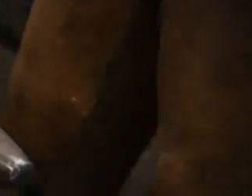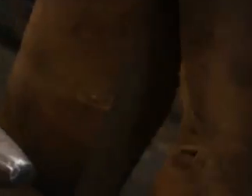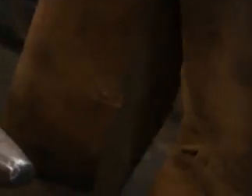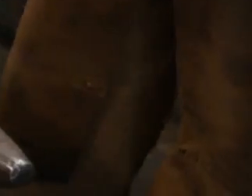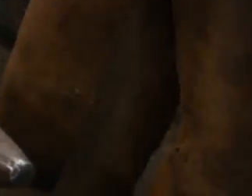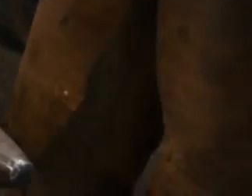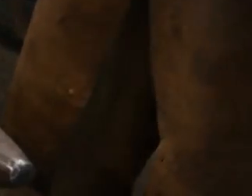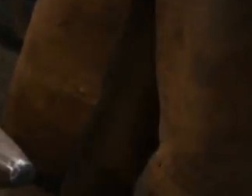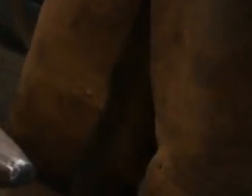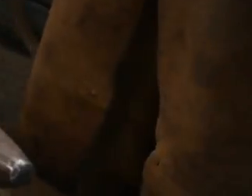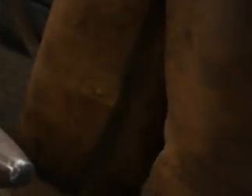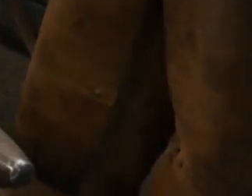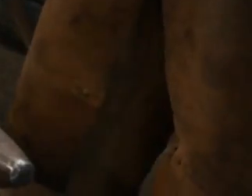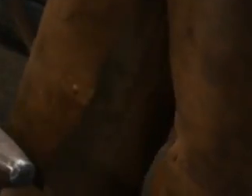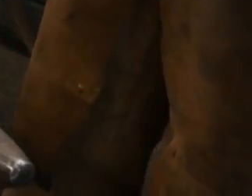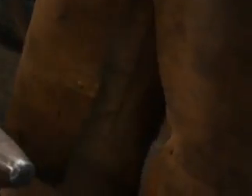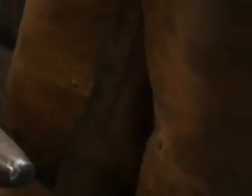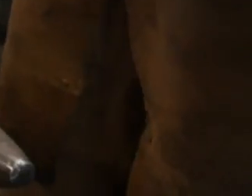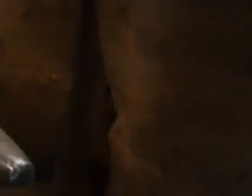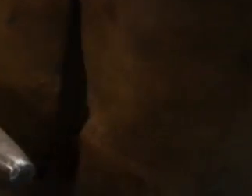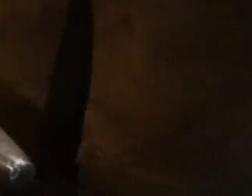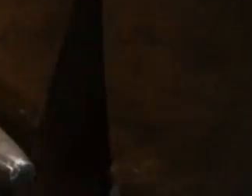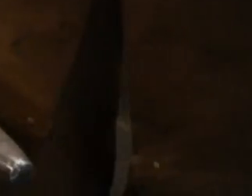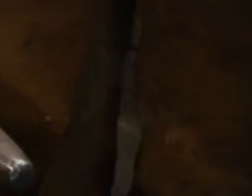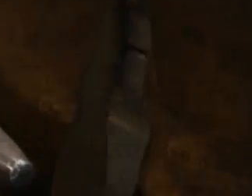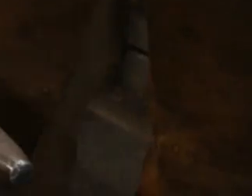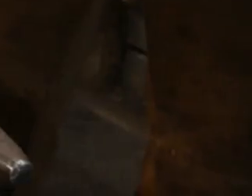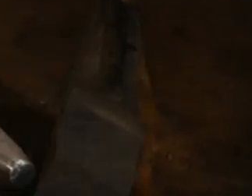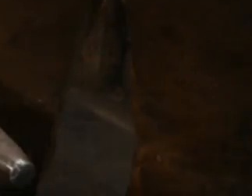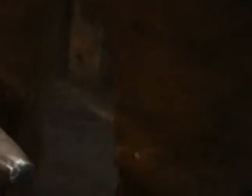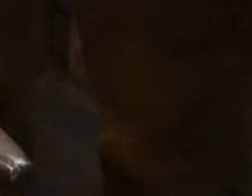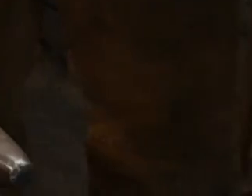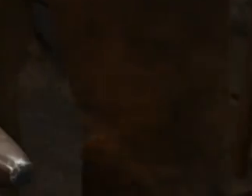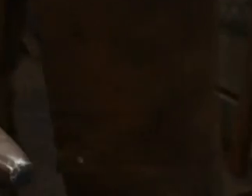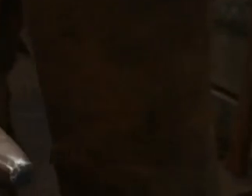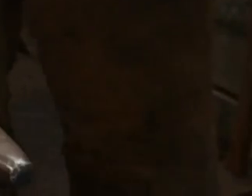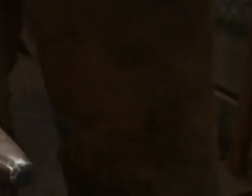And she had left a comment too. Danielle?